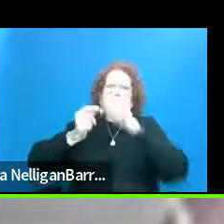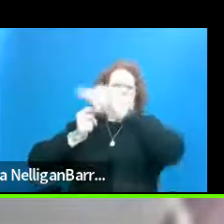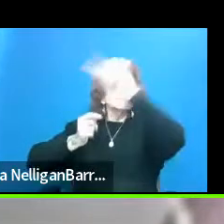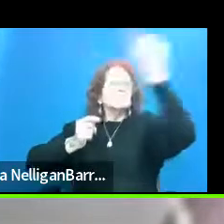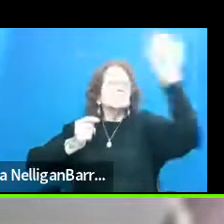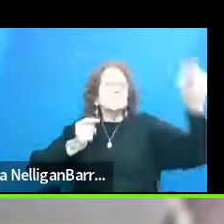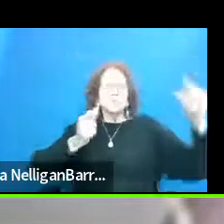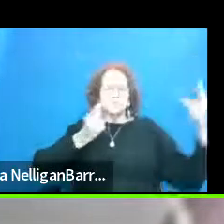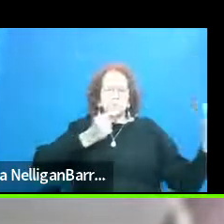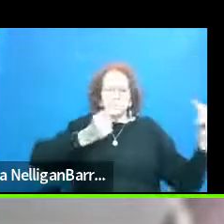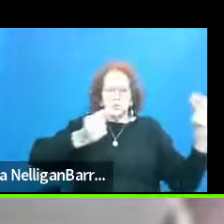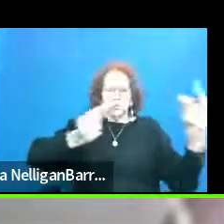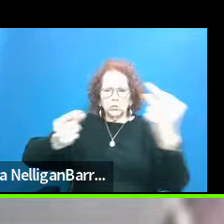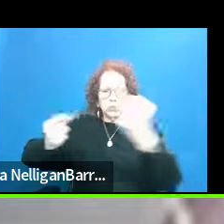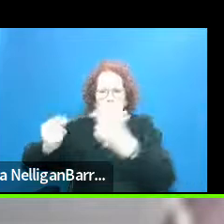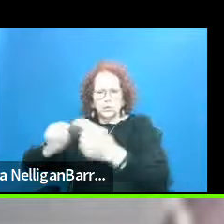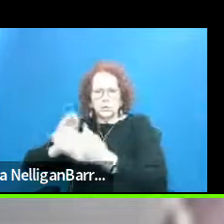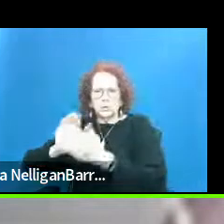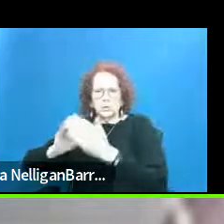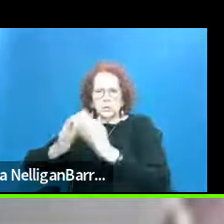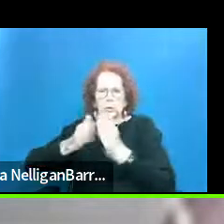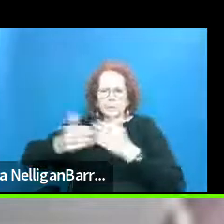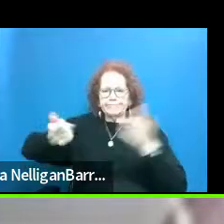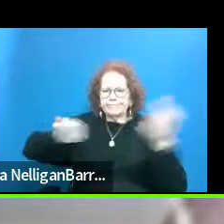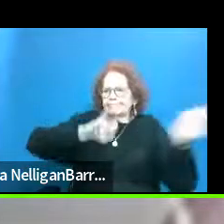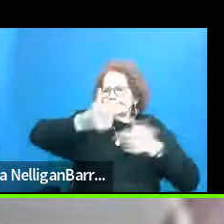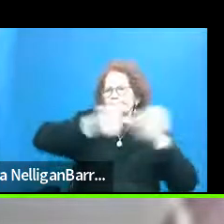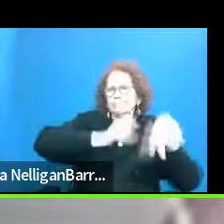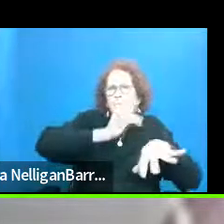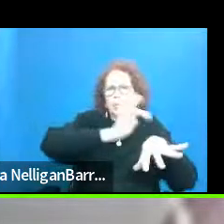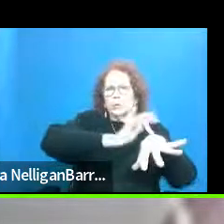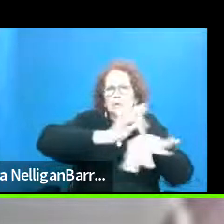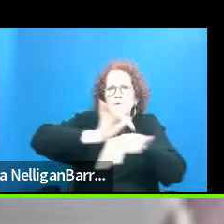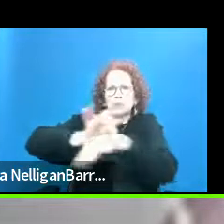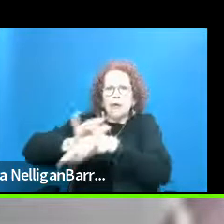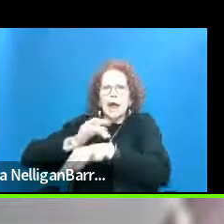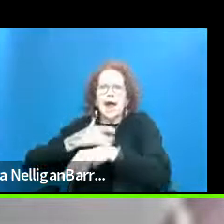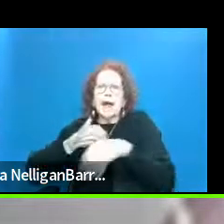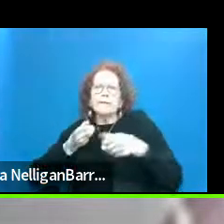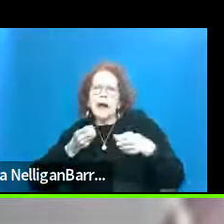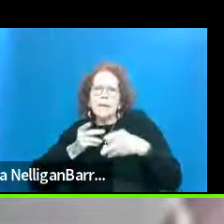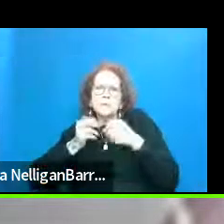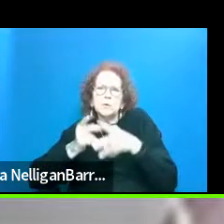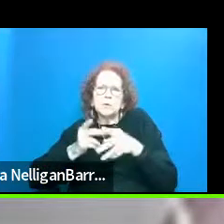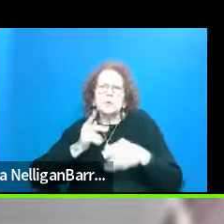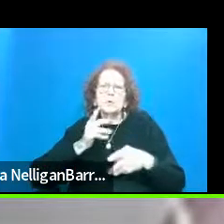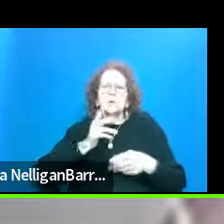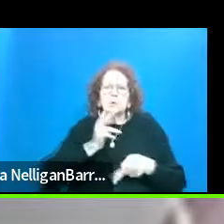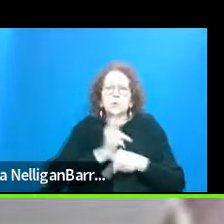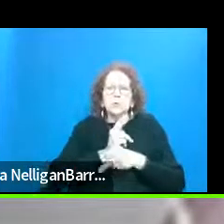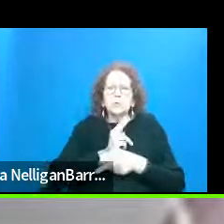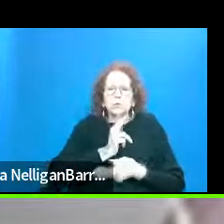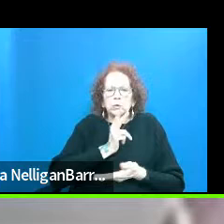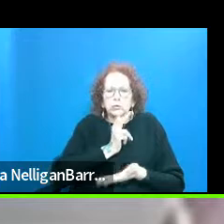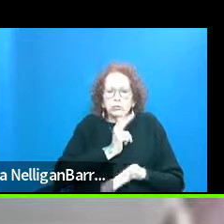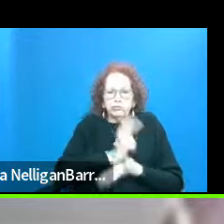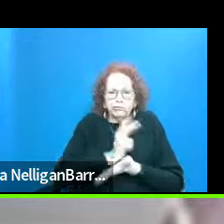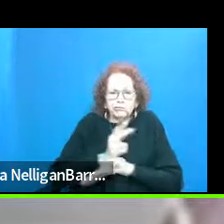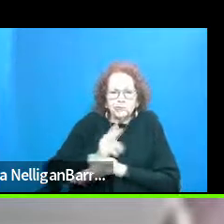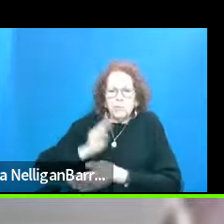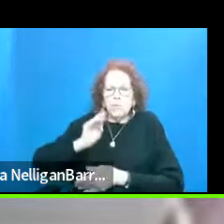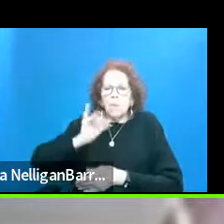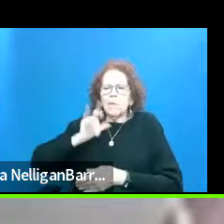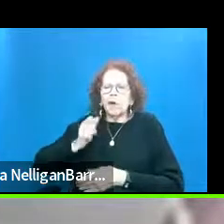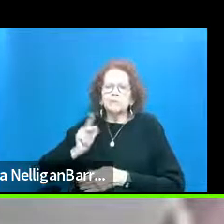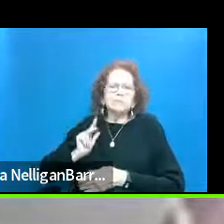the resources and the opportunity to the people, using a mobile unit that has office space and the ability to expand the office